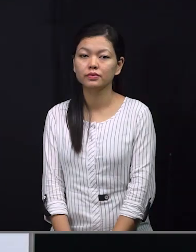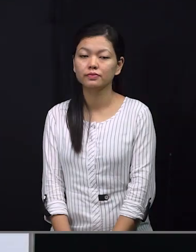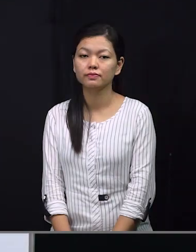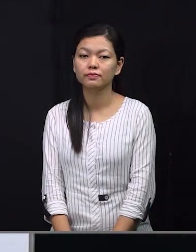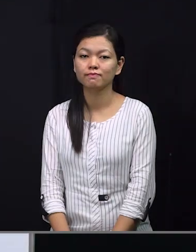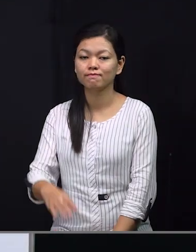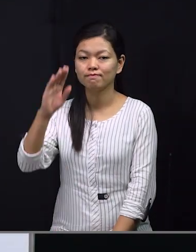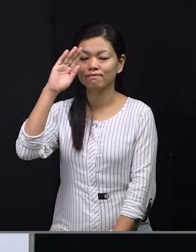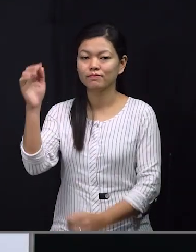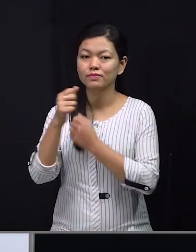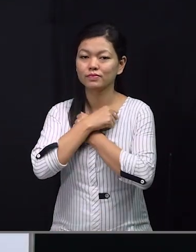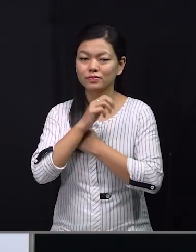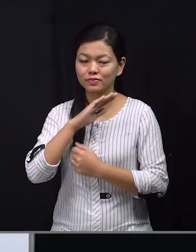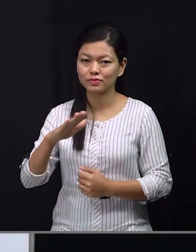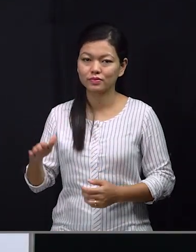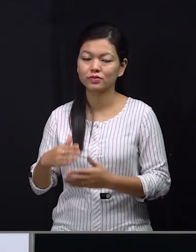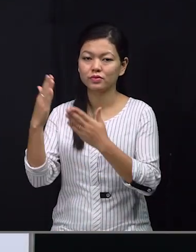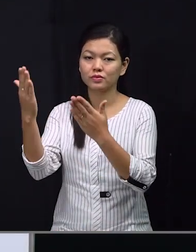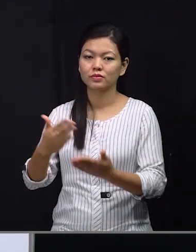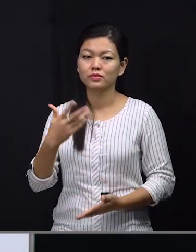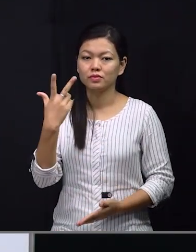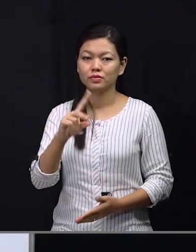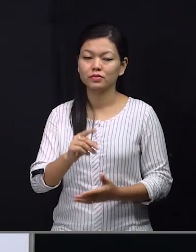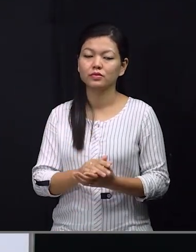Hello dear students, welcome back to chemistry class.